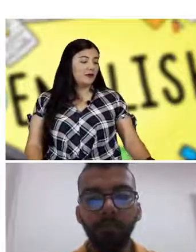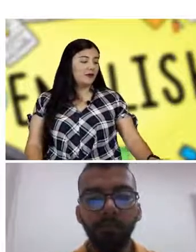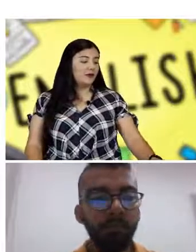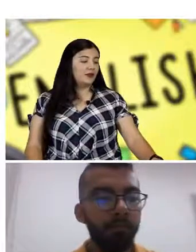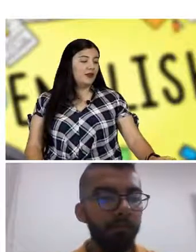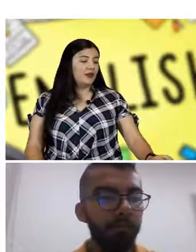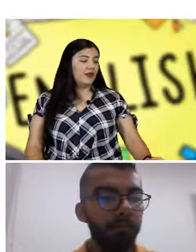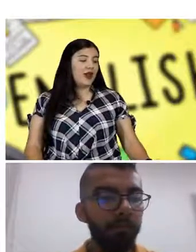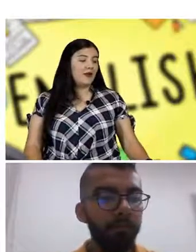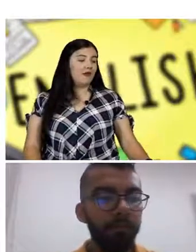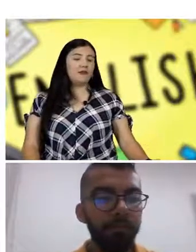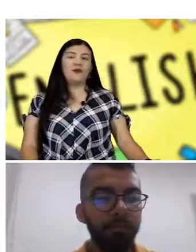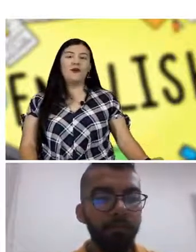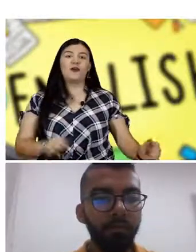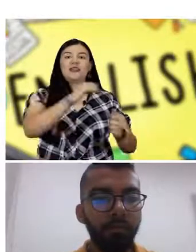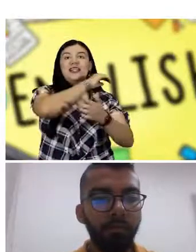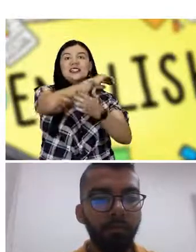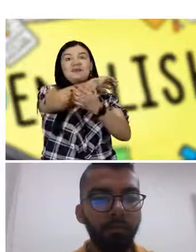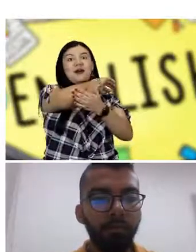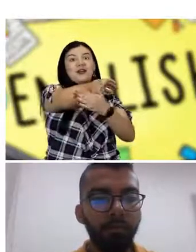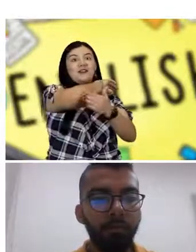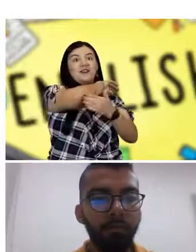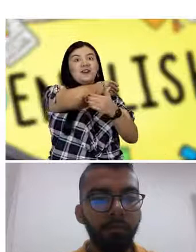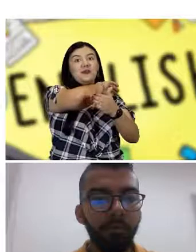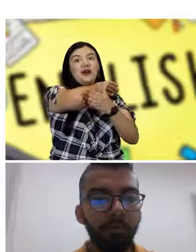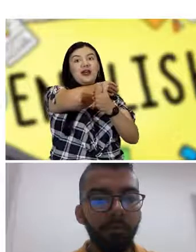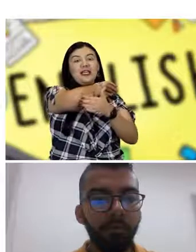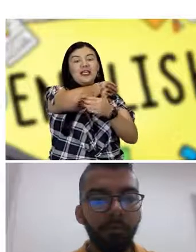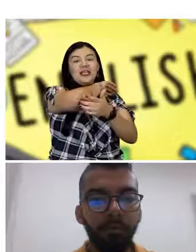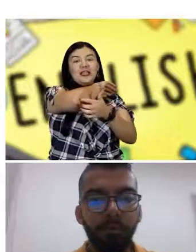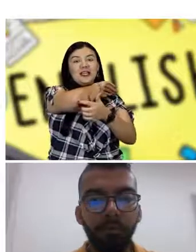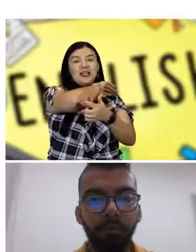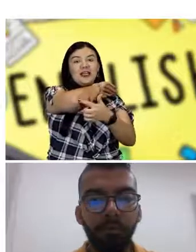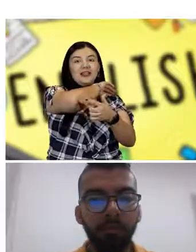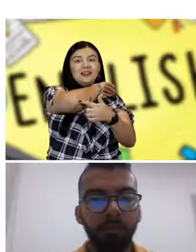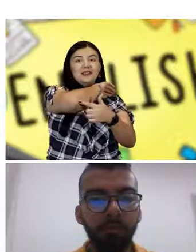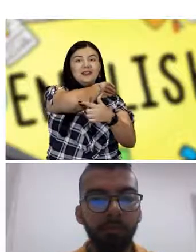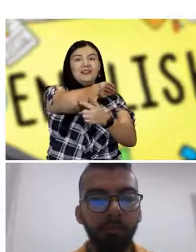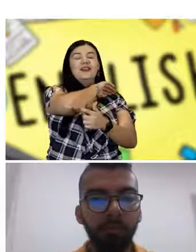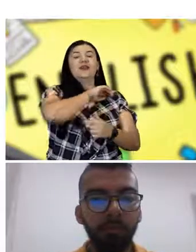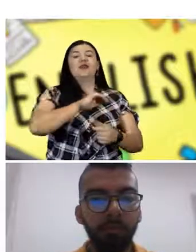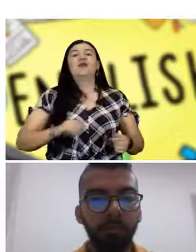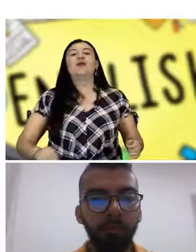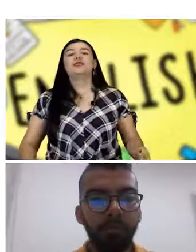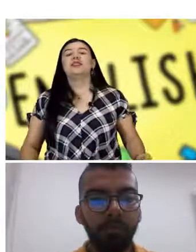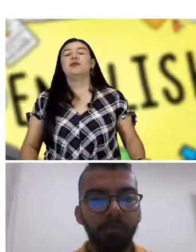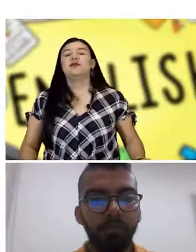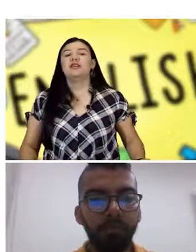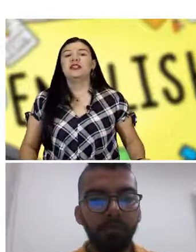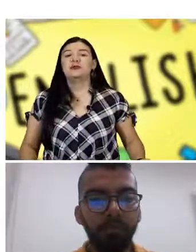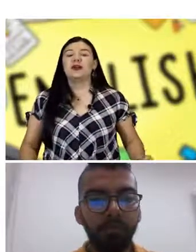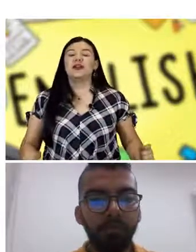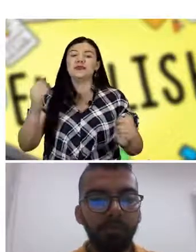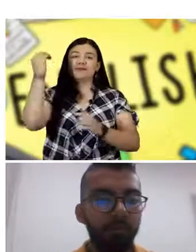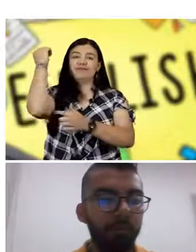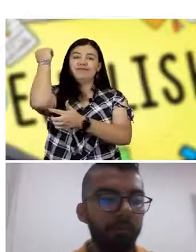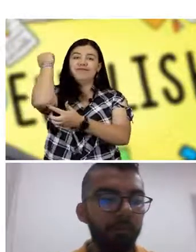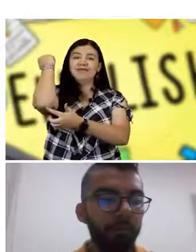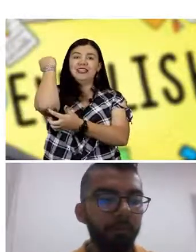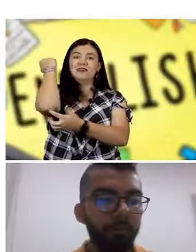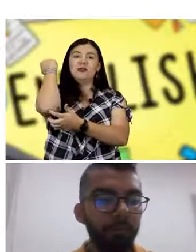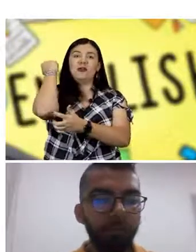4. Number 4, this part of your body. Yeah. What was the name of this